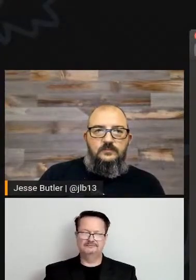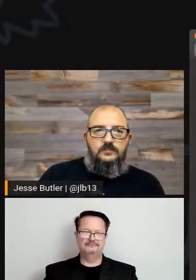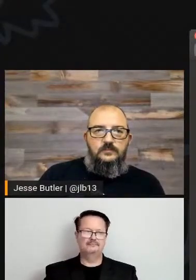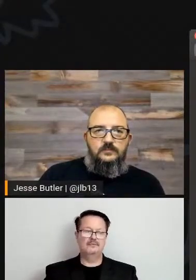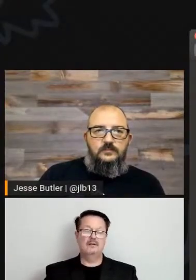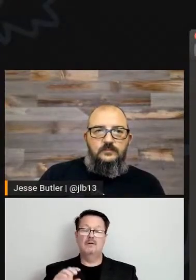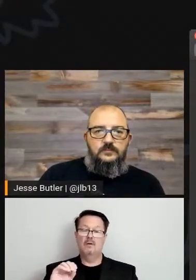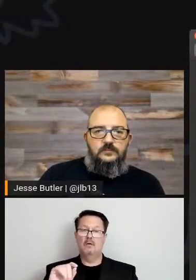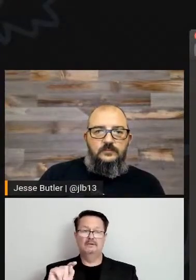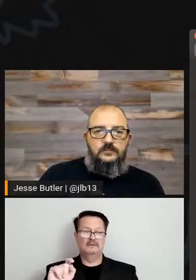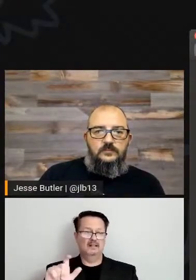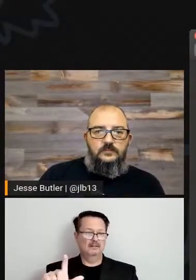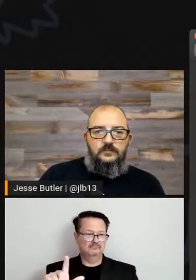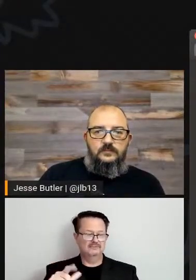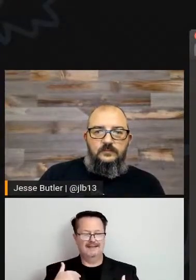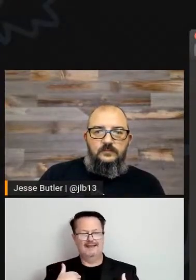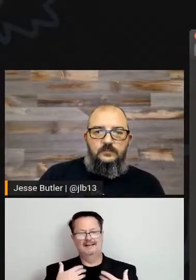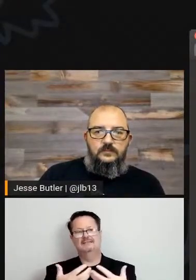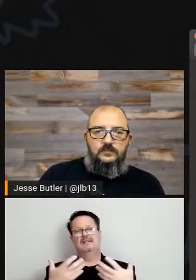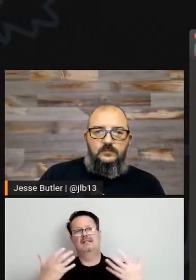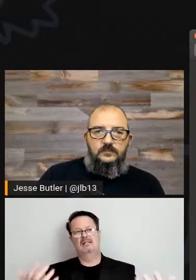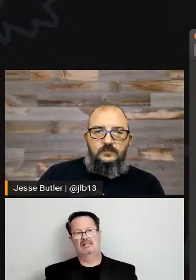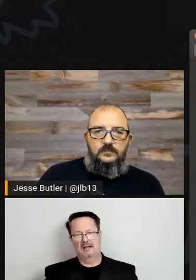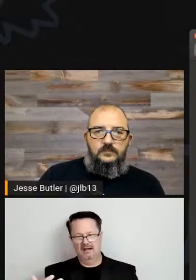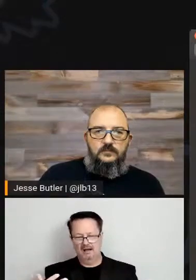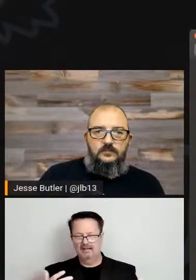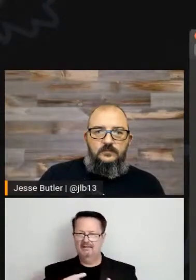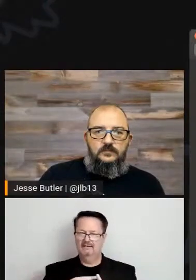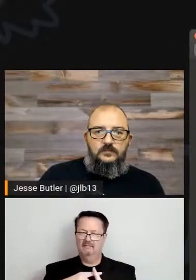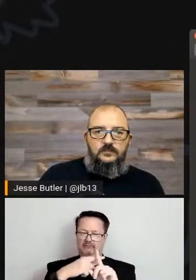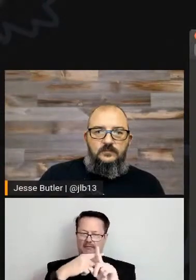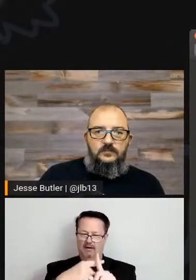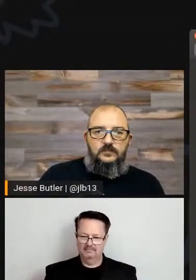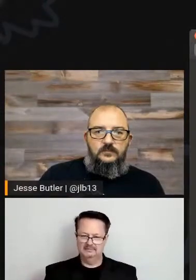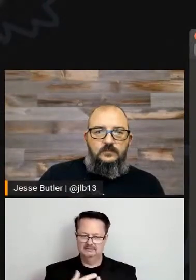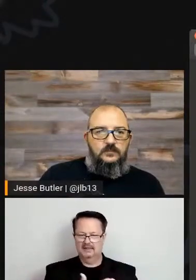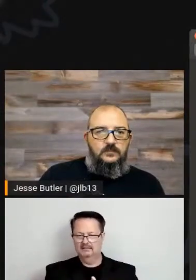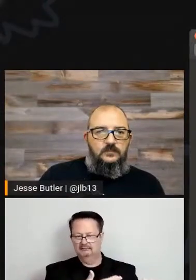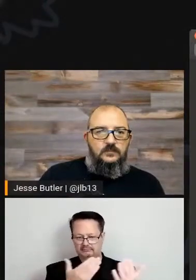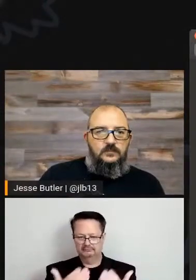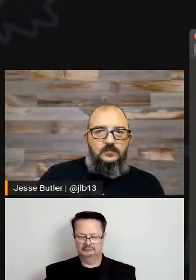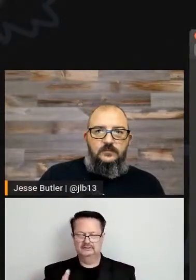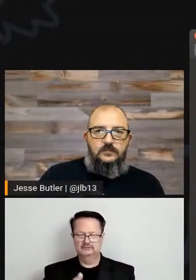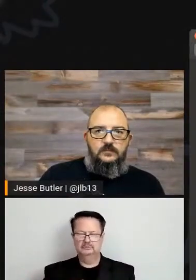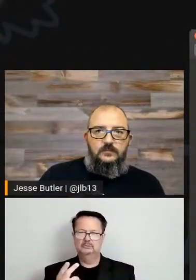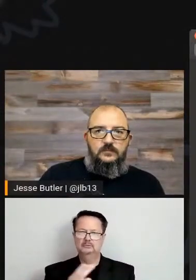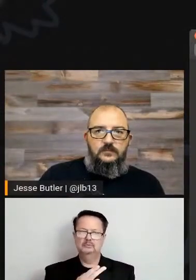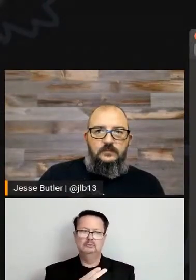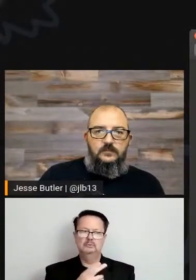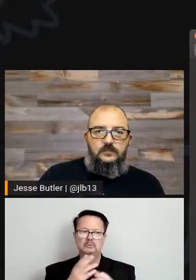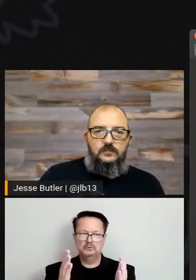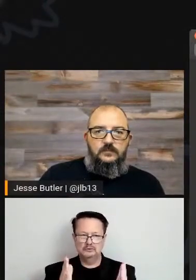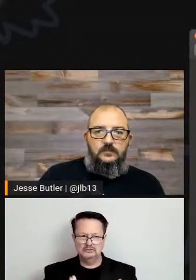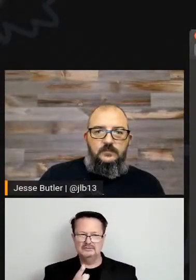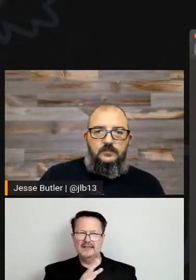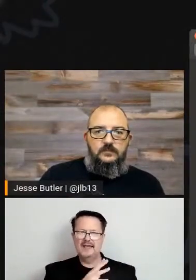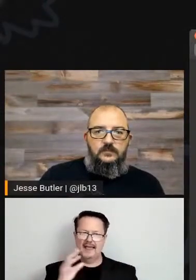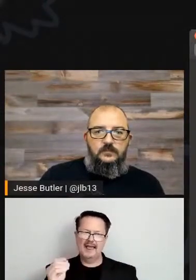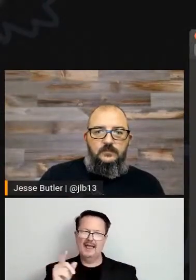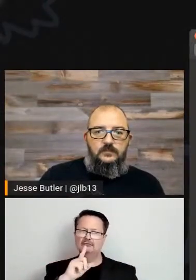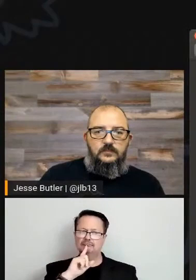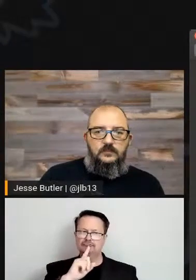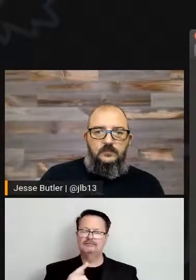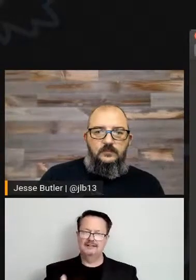OpenTelemetry, has a lot of promise that it brings to users. And it really